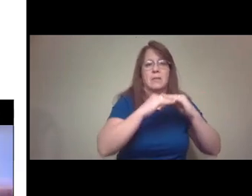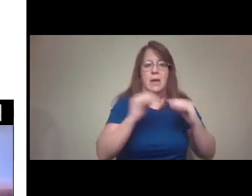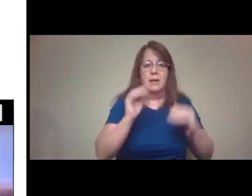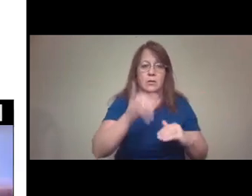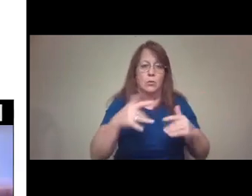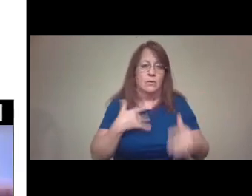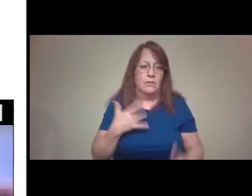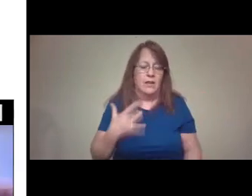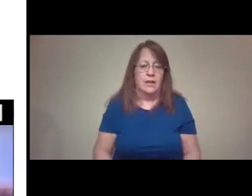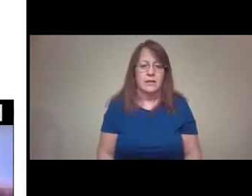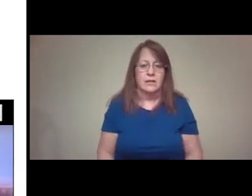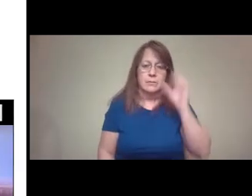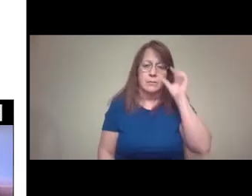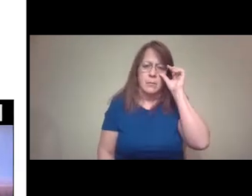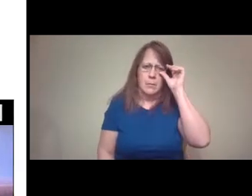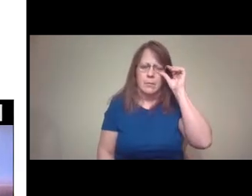No,